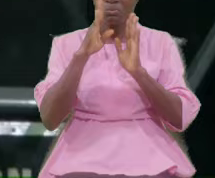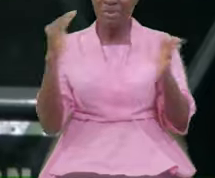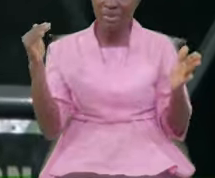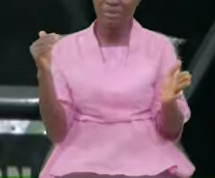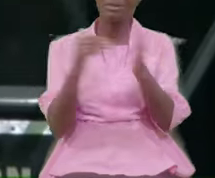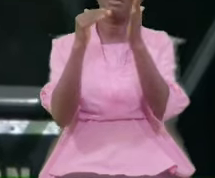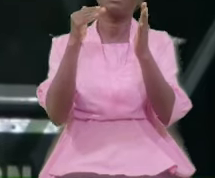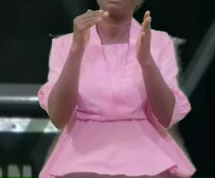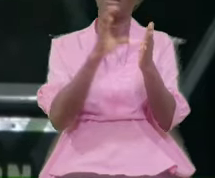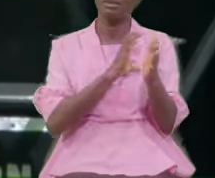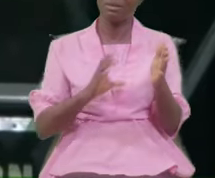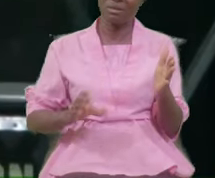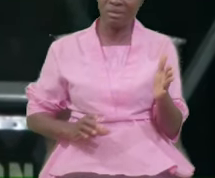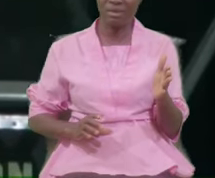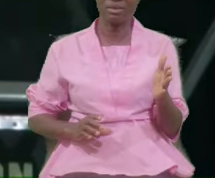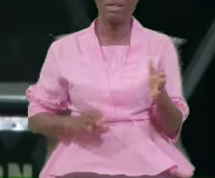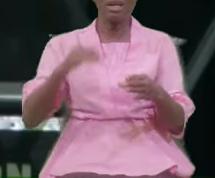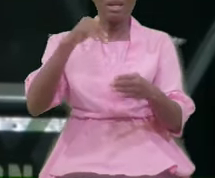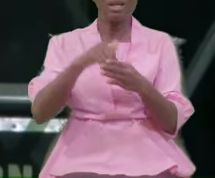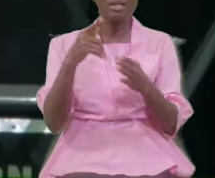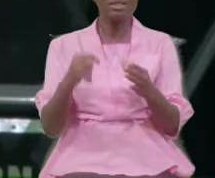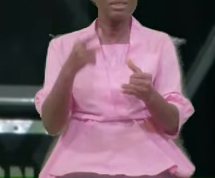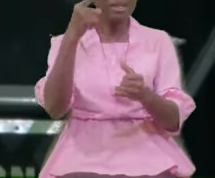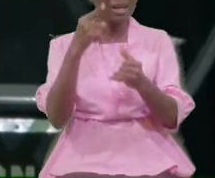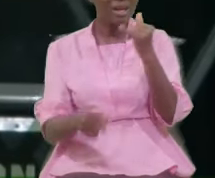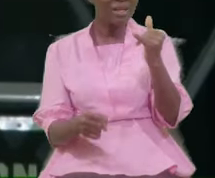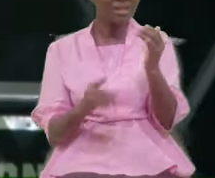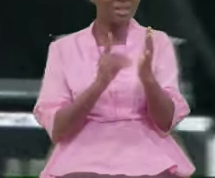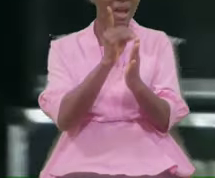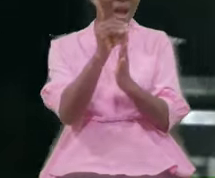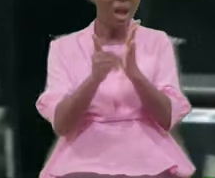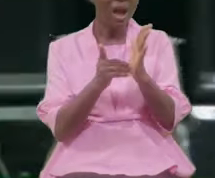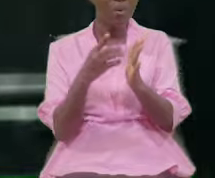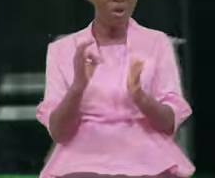hour his on Grabe ang